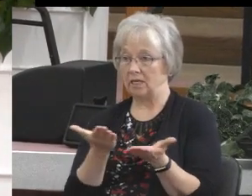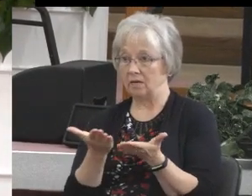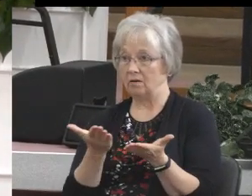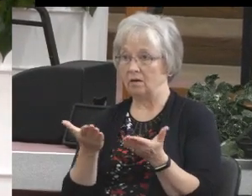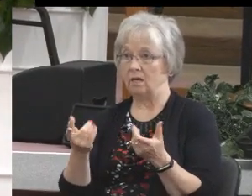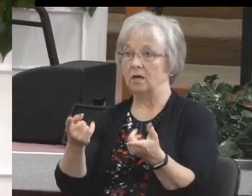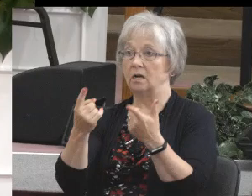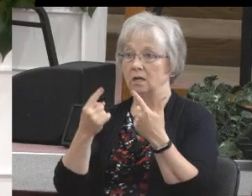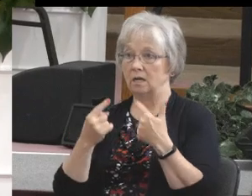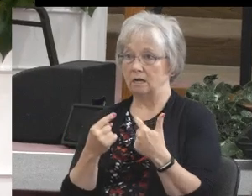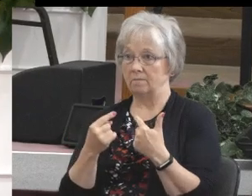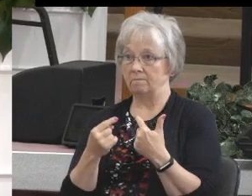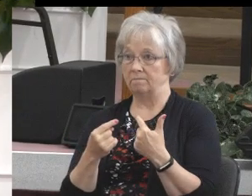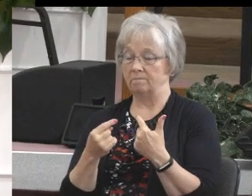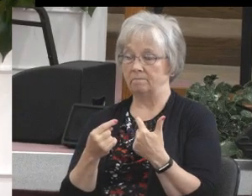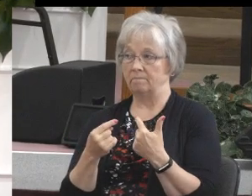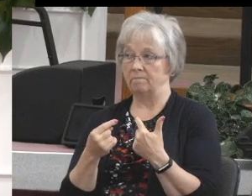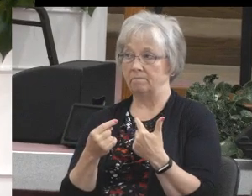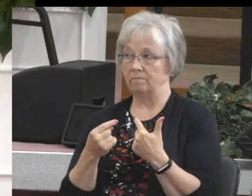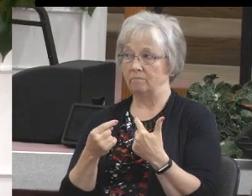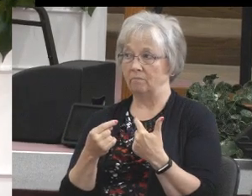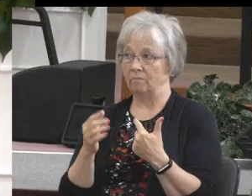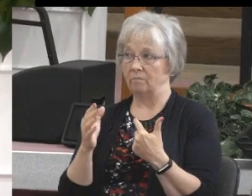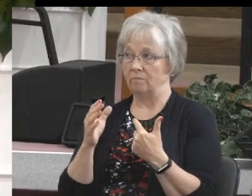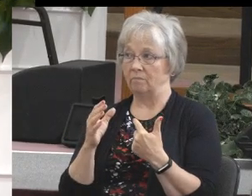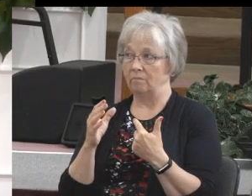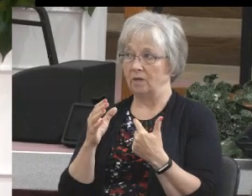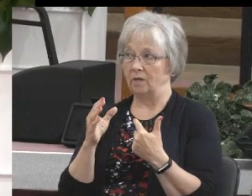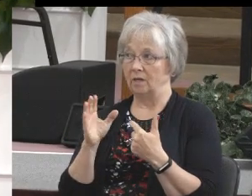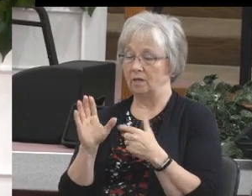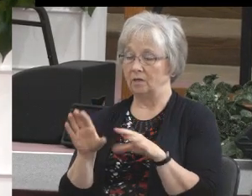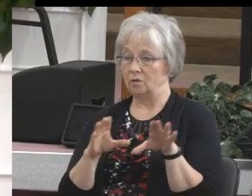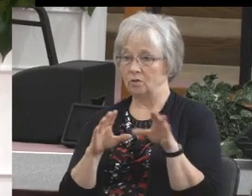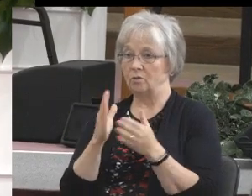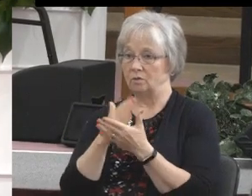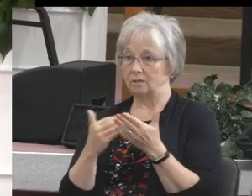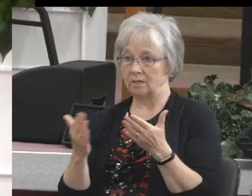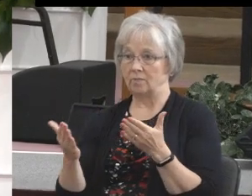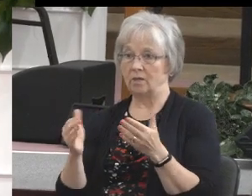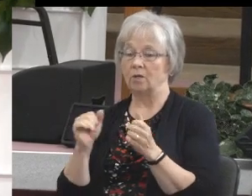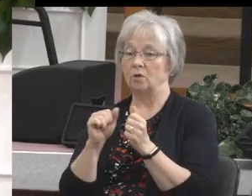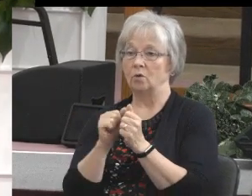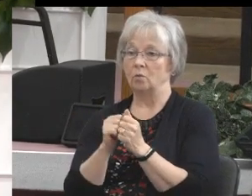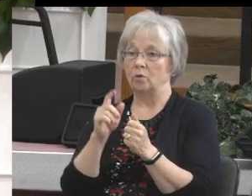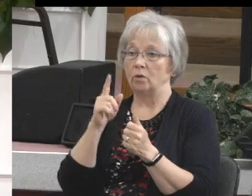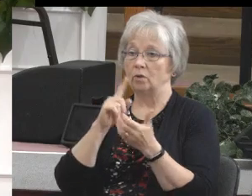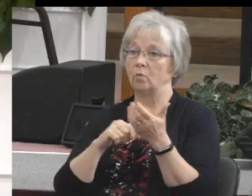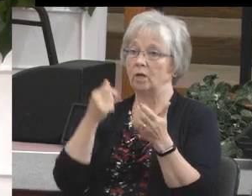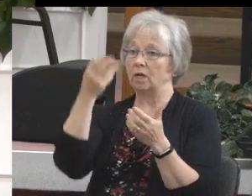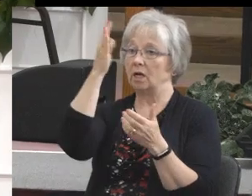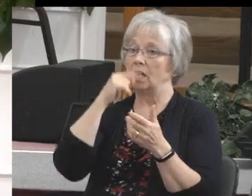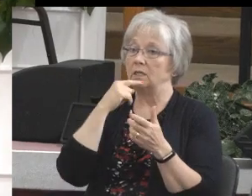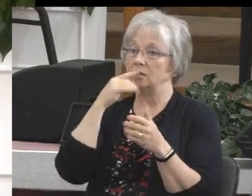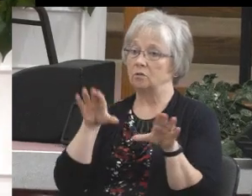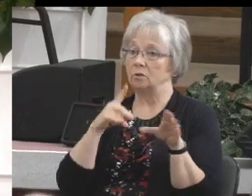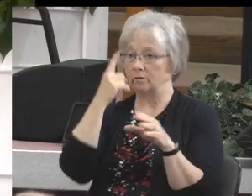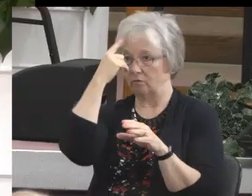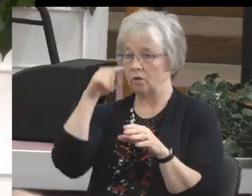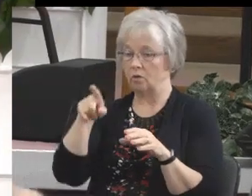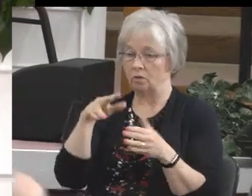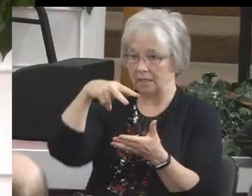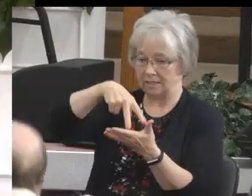Come and take action with whatever it is God is asking of you. Let's stand together as we sing, "You Step Out."